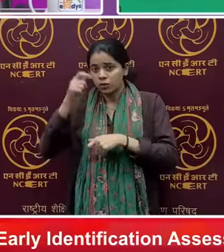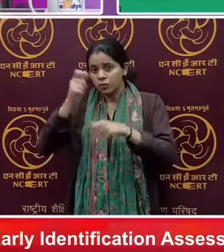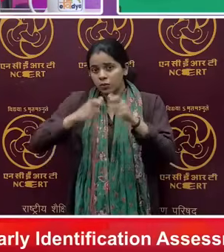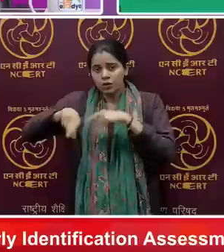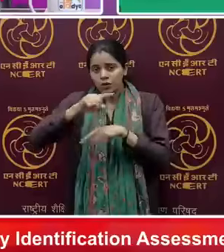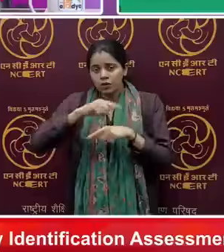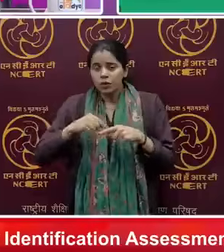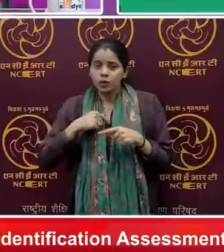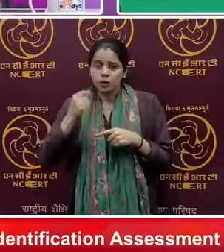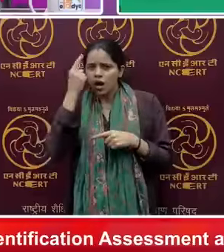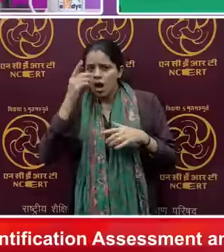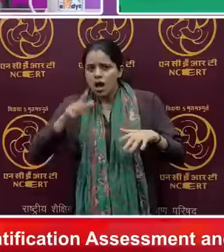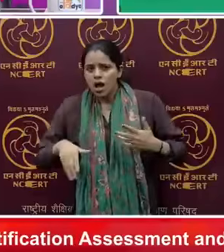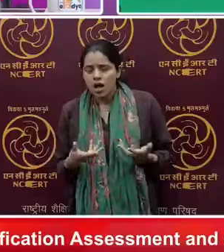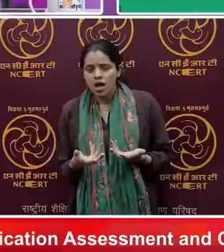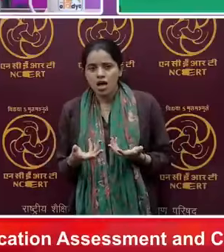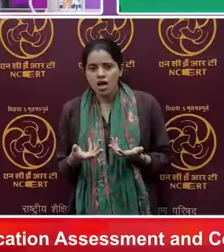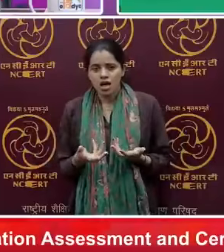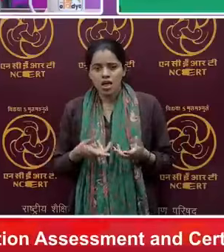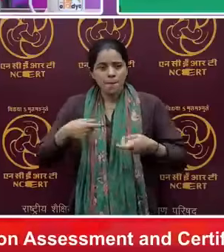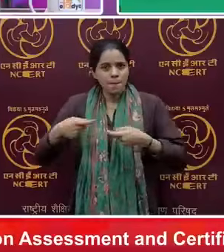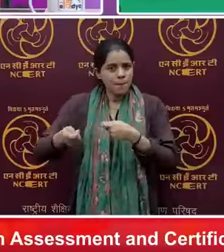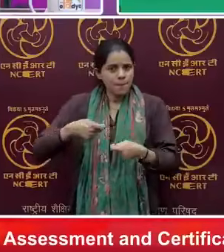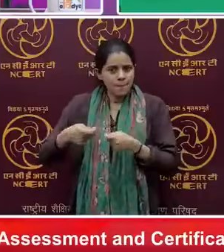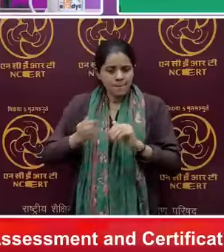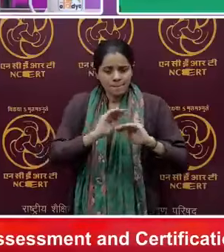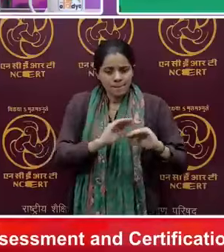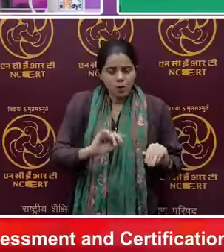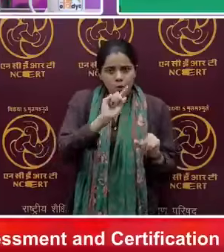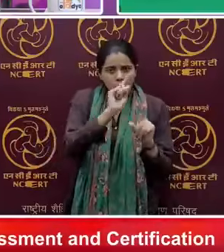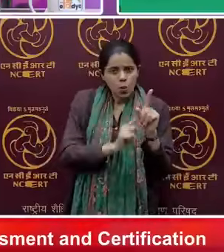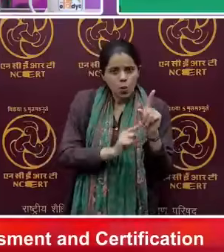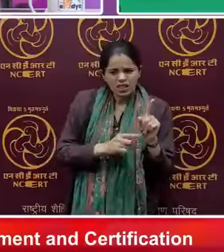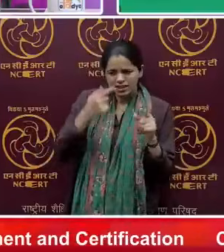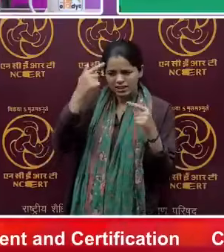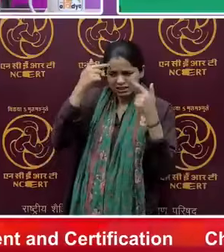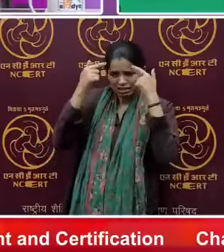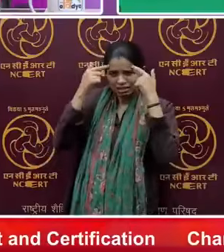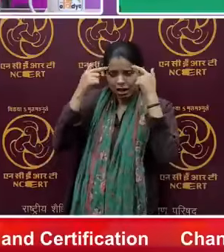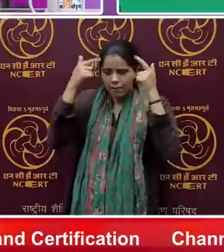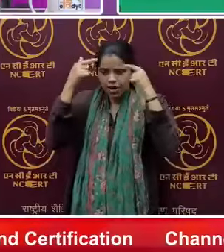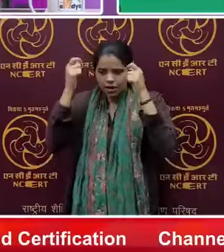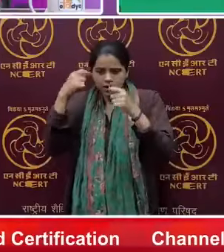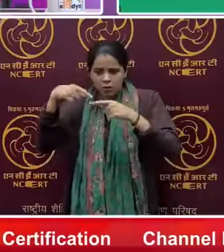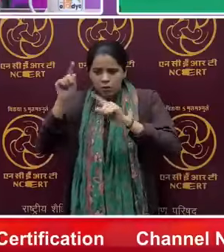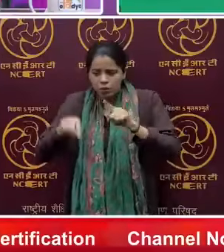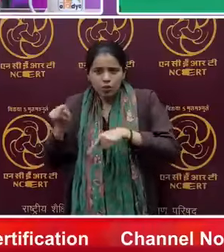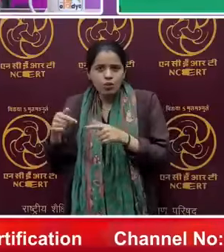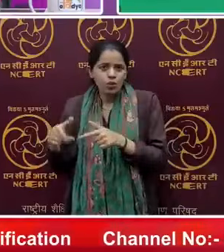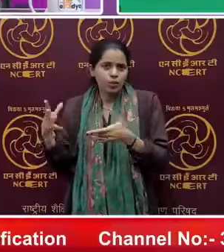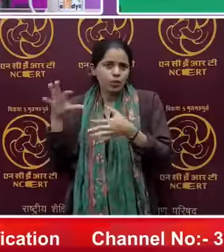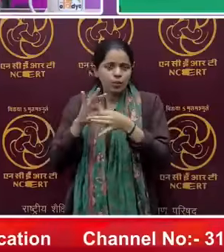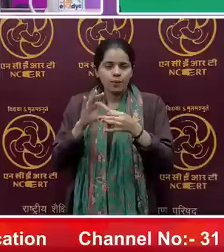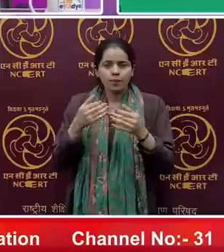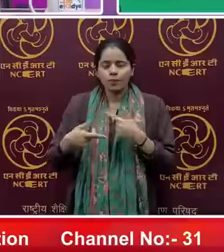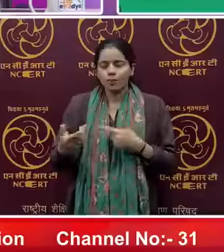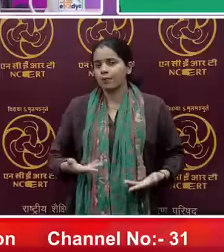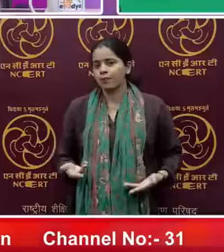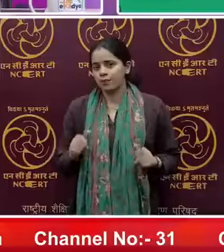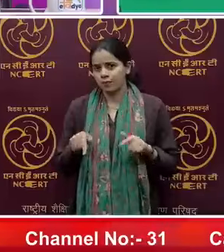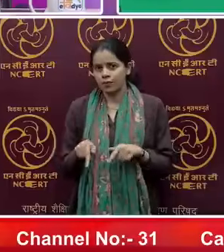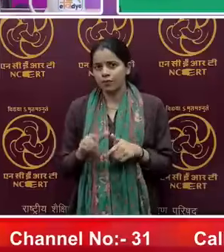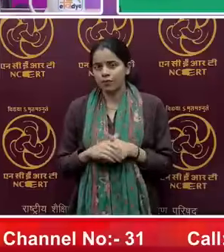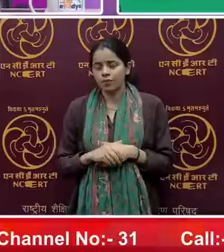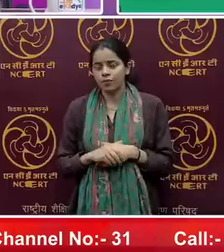don't also understand how to deal with kids who are neurodivergent. Yeah, so they would